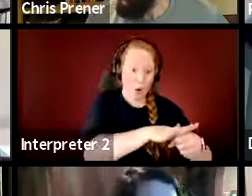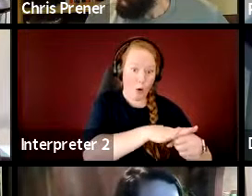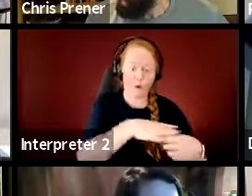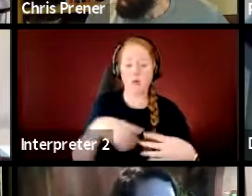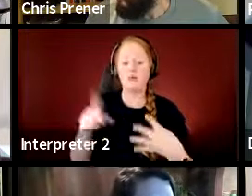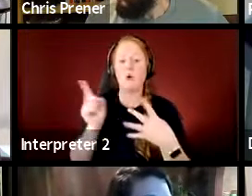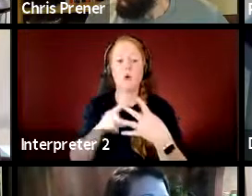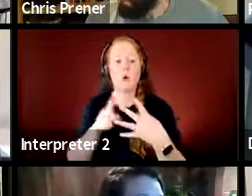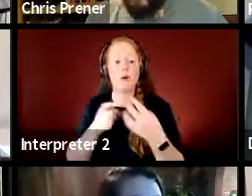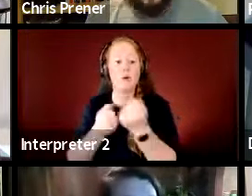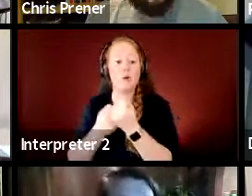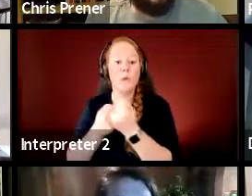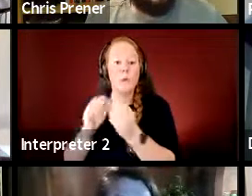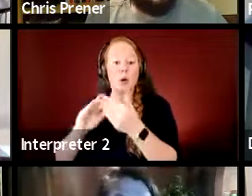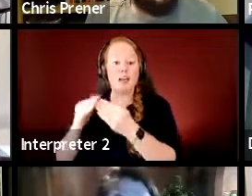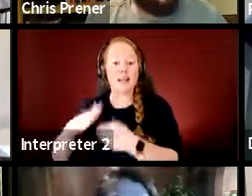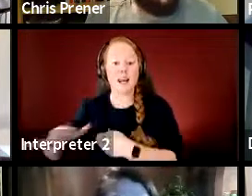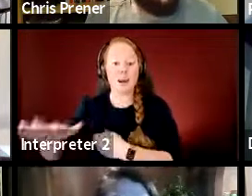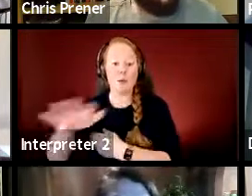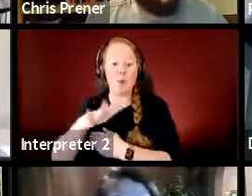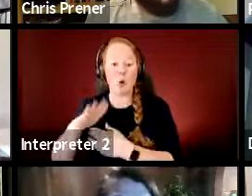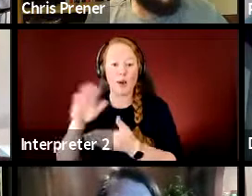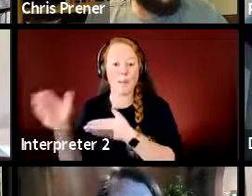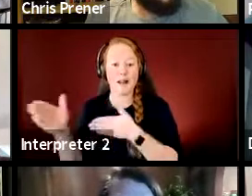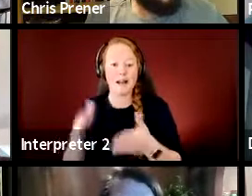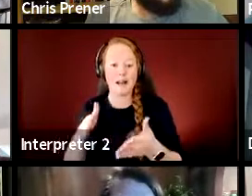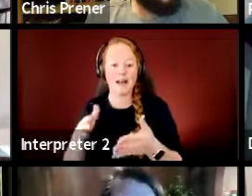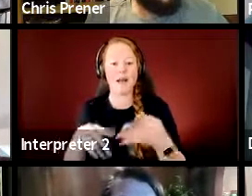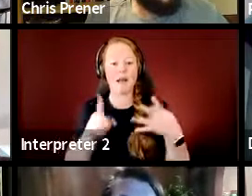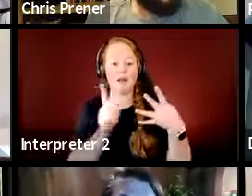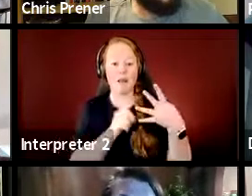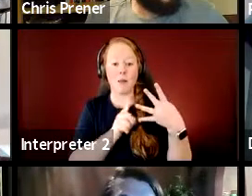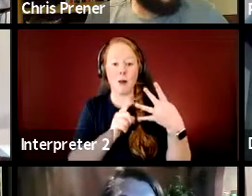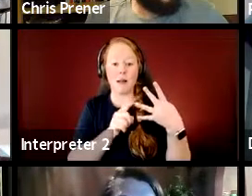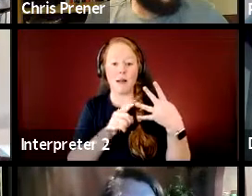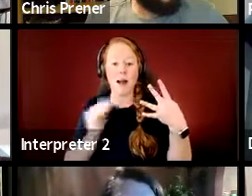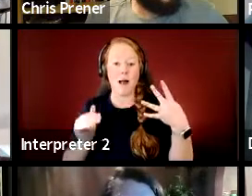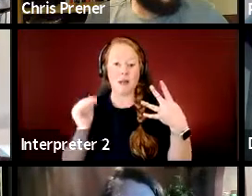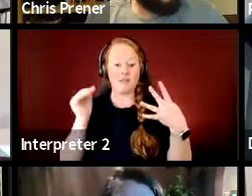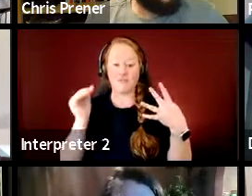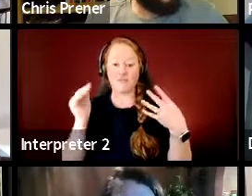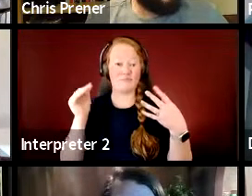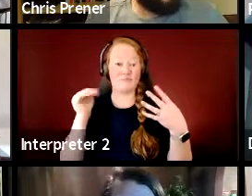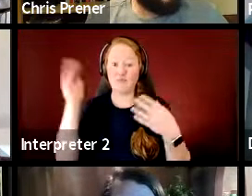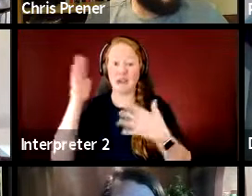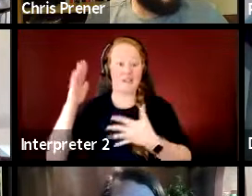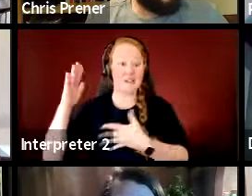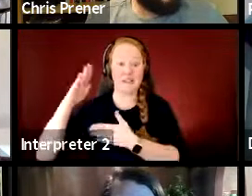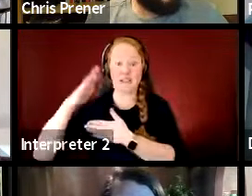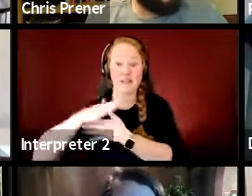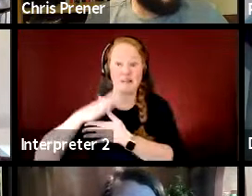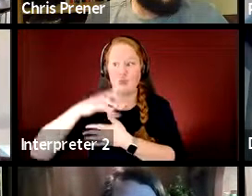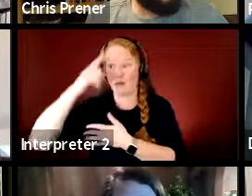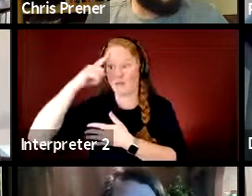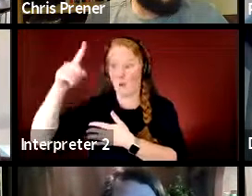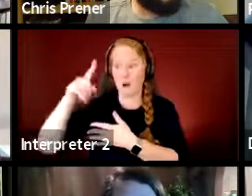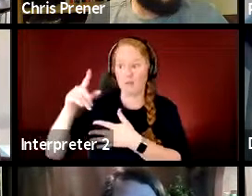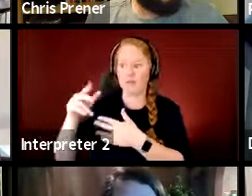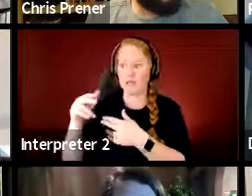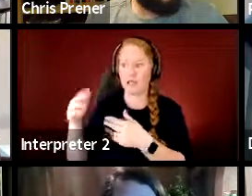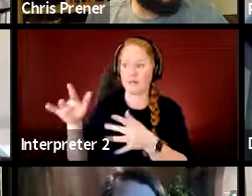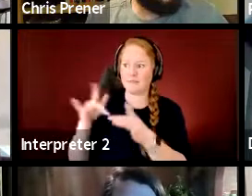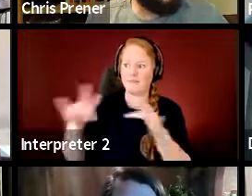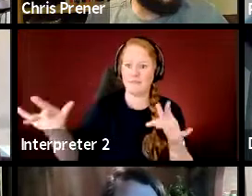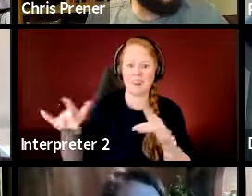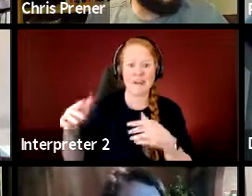neighborhood planning and the implementation of community-led plans. 3, elevate solutions for preventing vacant buildings and properties with an emphasis on